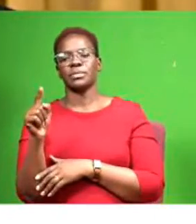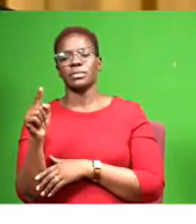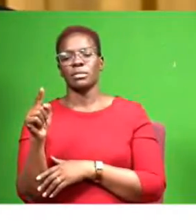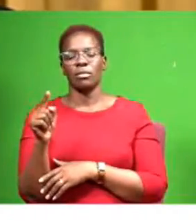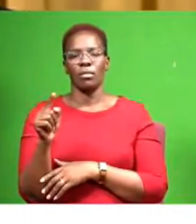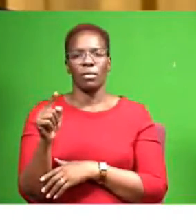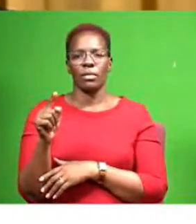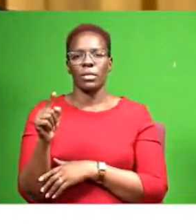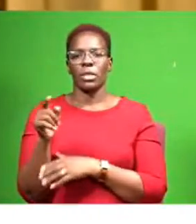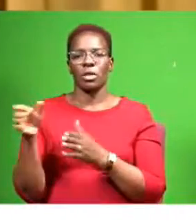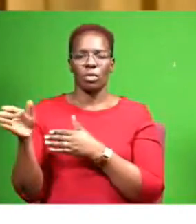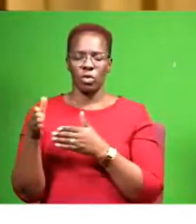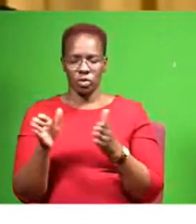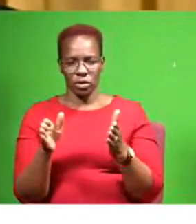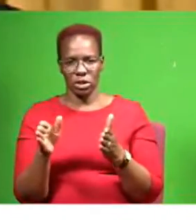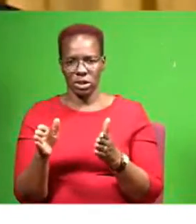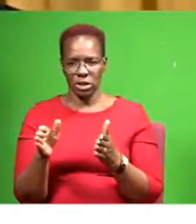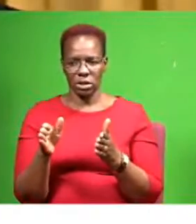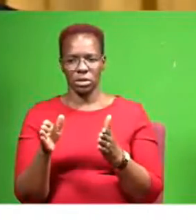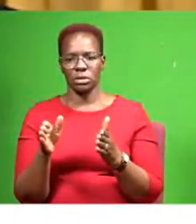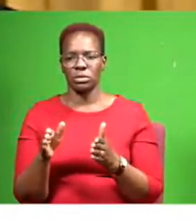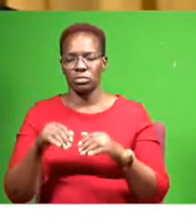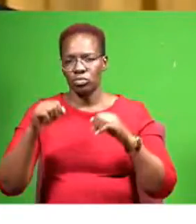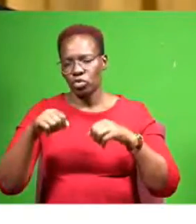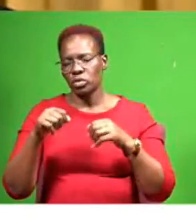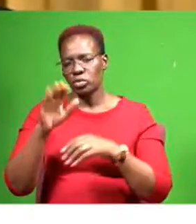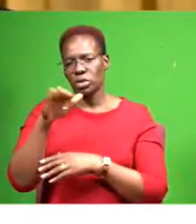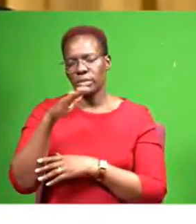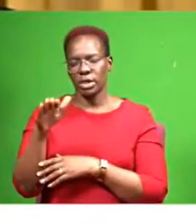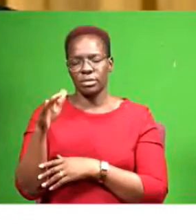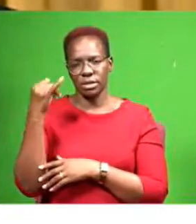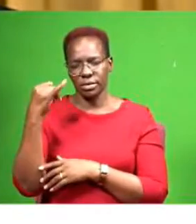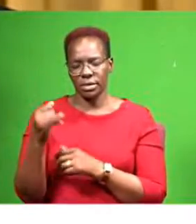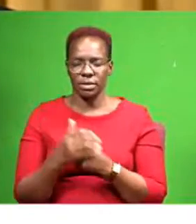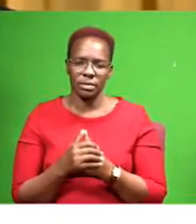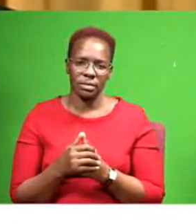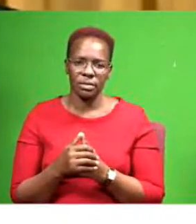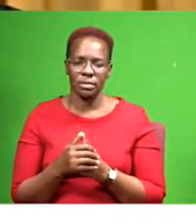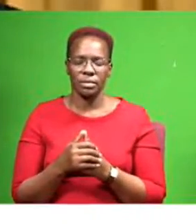appropriate channel, possibly a parliamentary initiative.